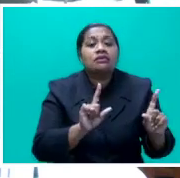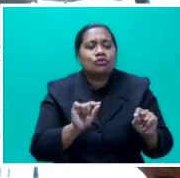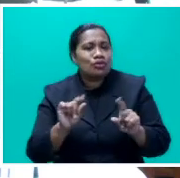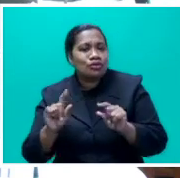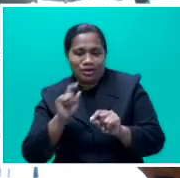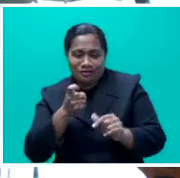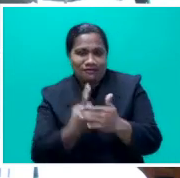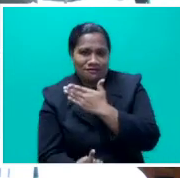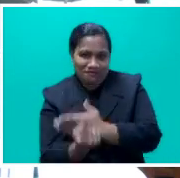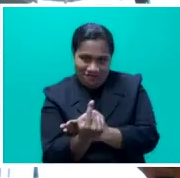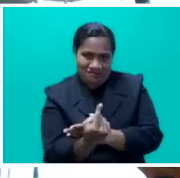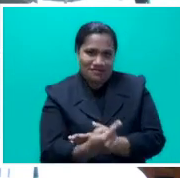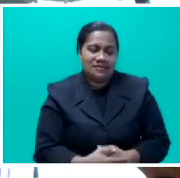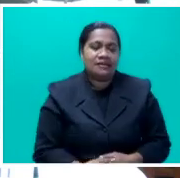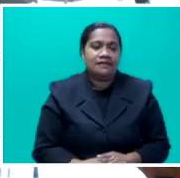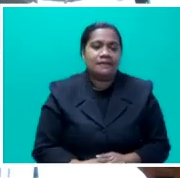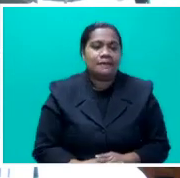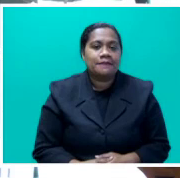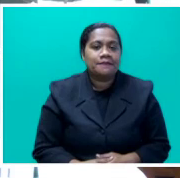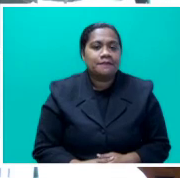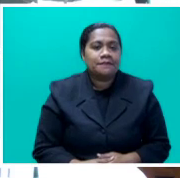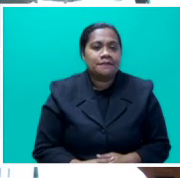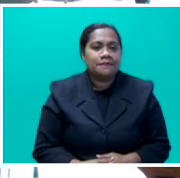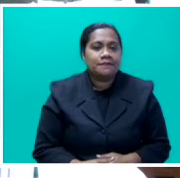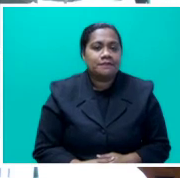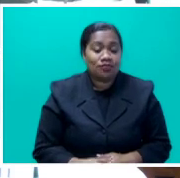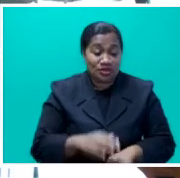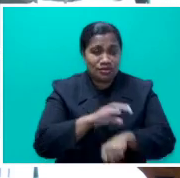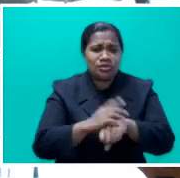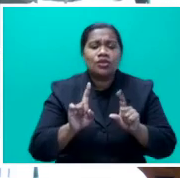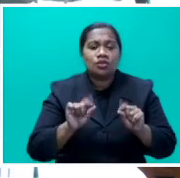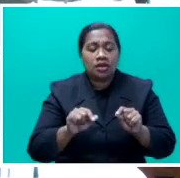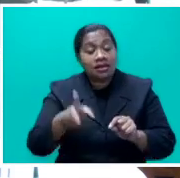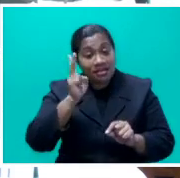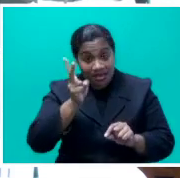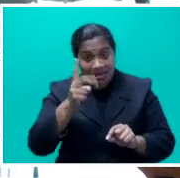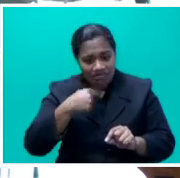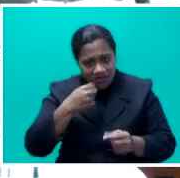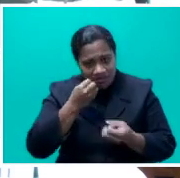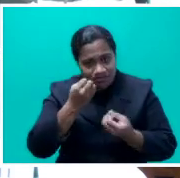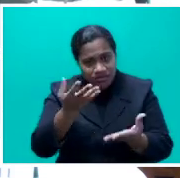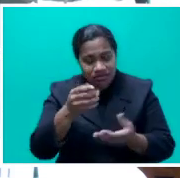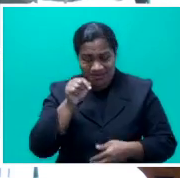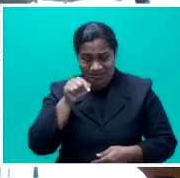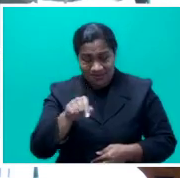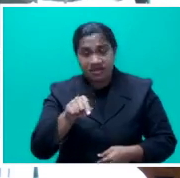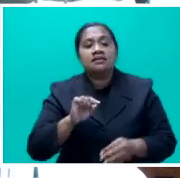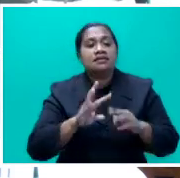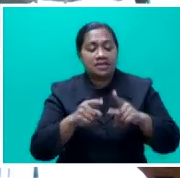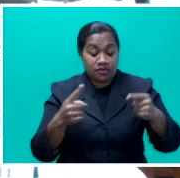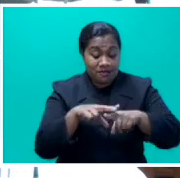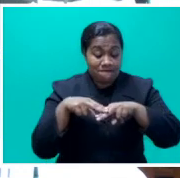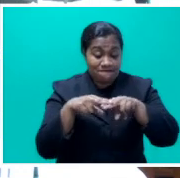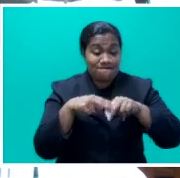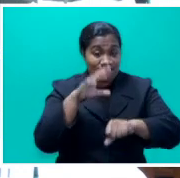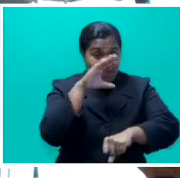Force. And again, Mr. Speaker, as I've stated, this is something that the Fiji Police